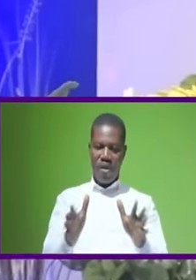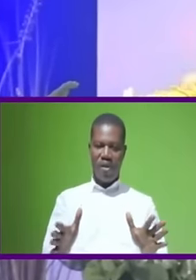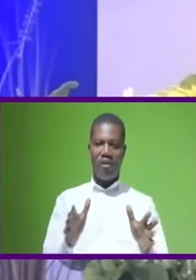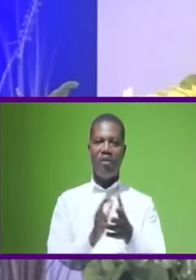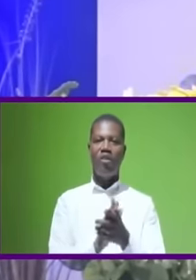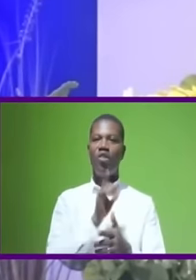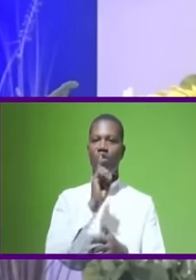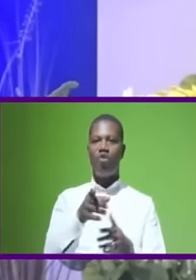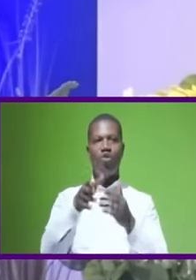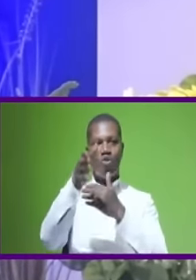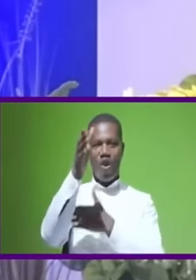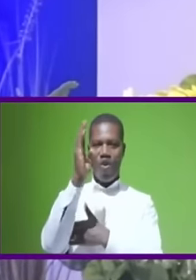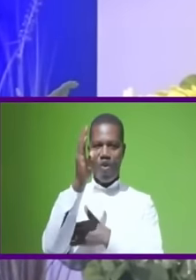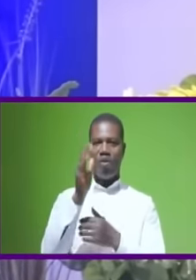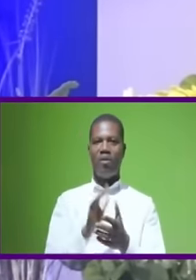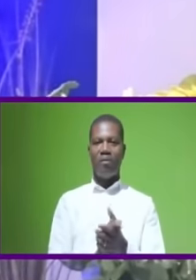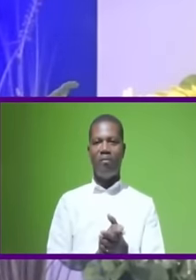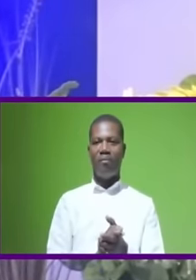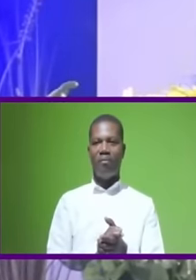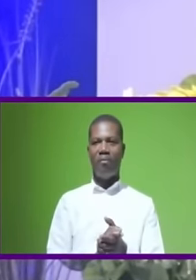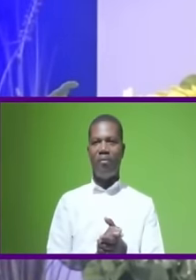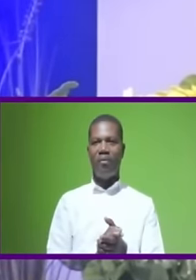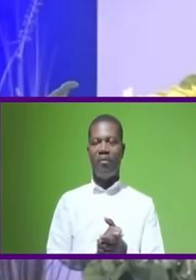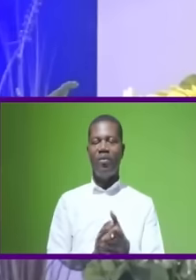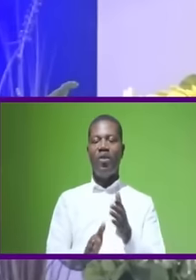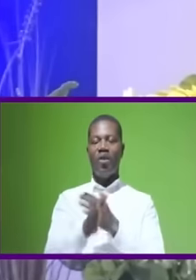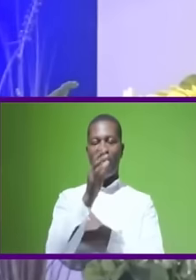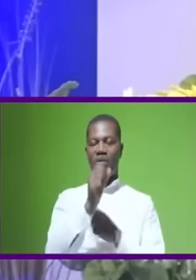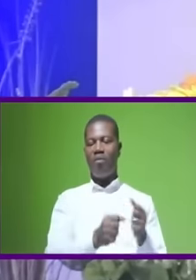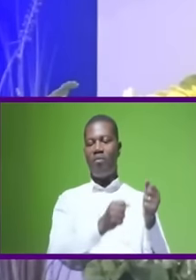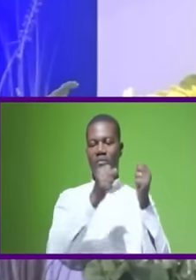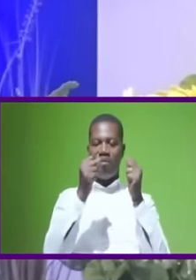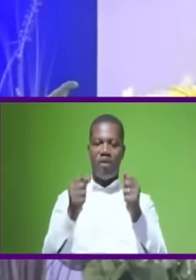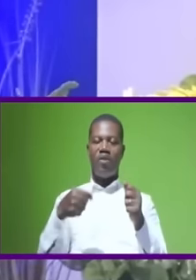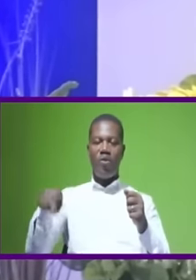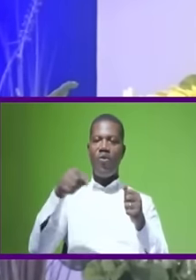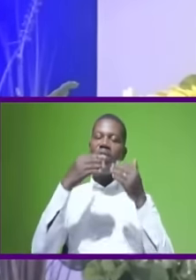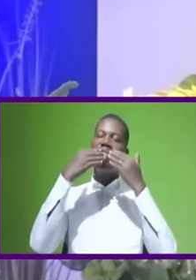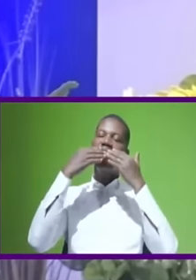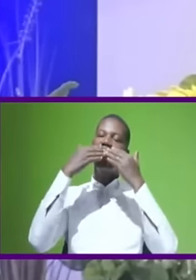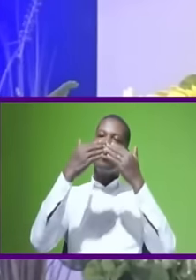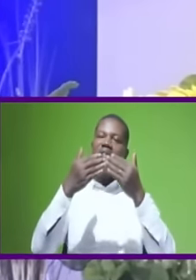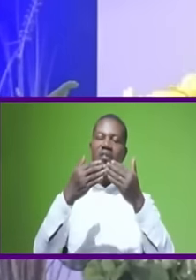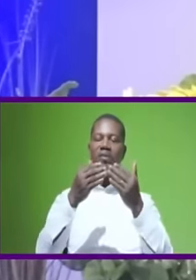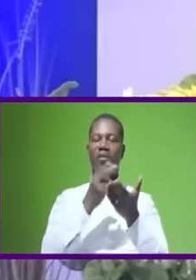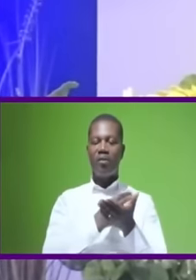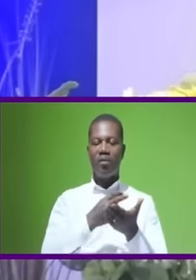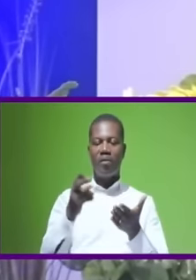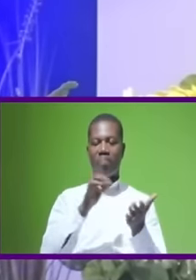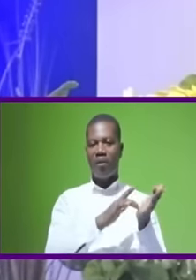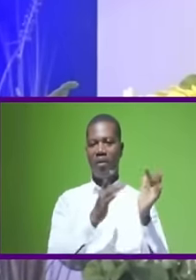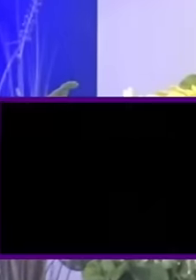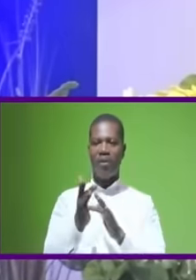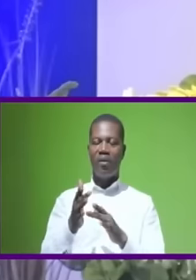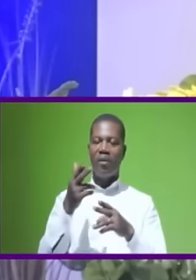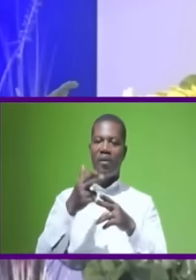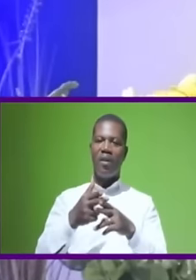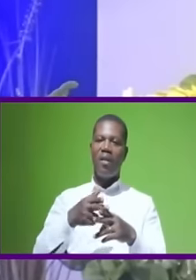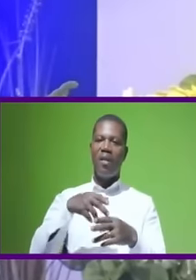Na uye onyame. Nyame tumi fo ye da wase. O concluding Jesus Christ